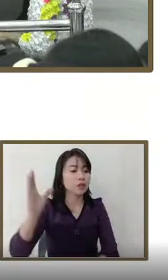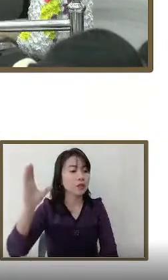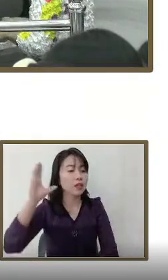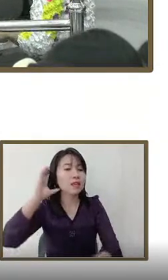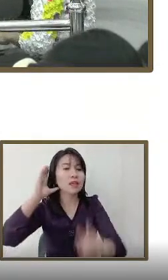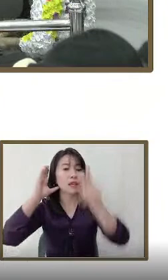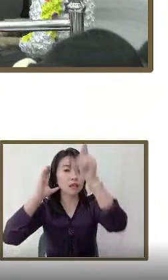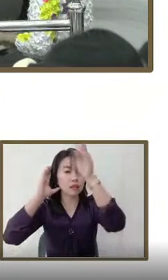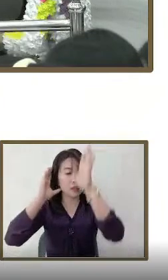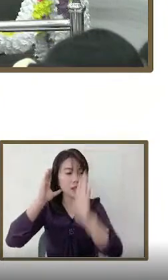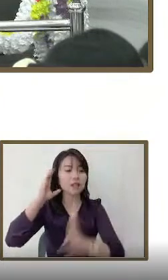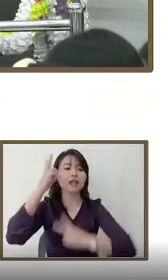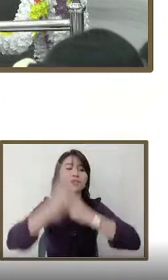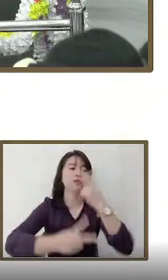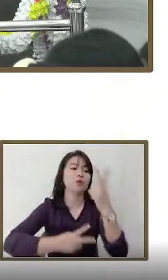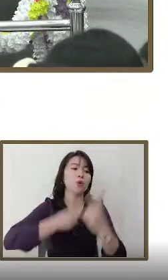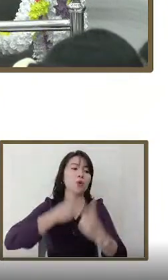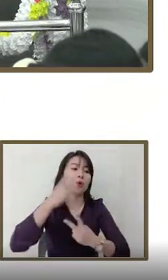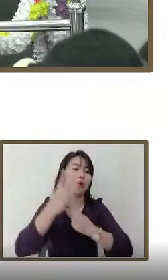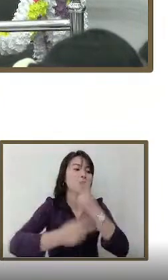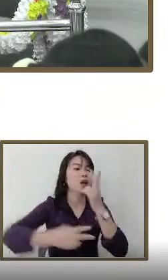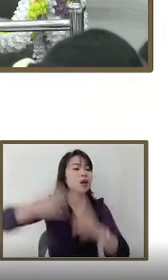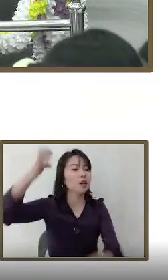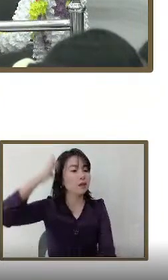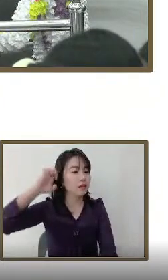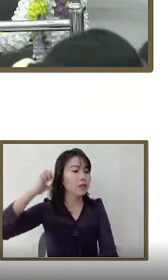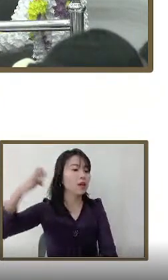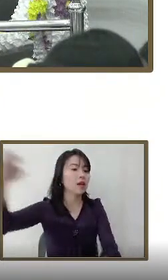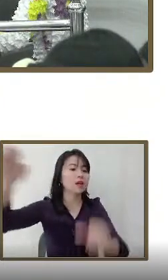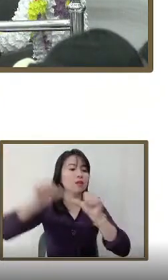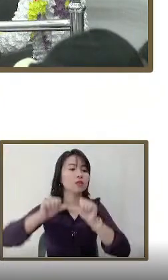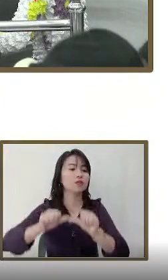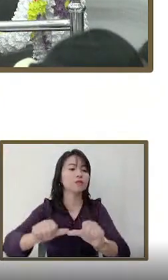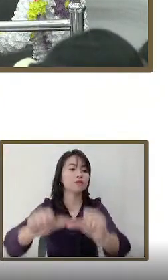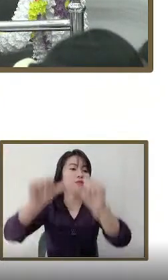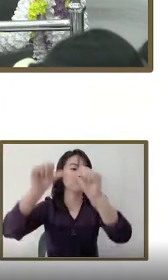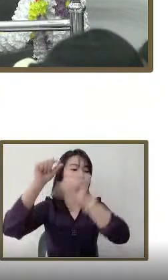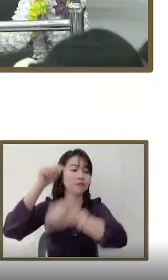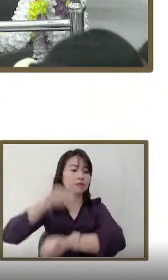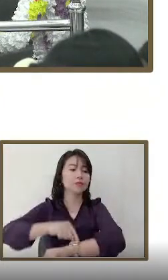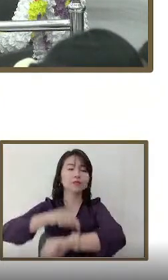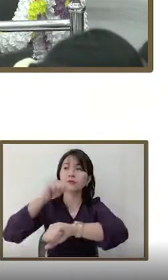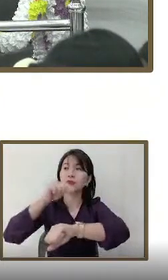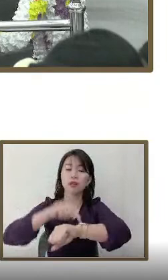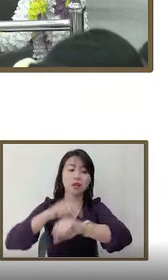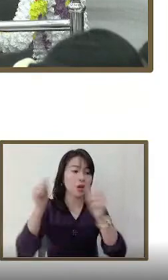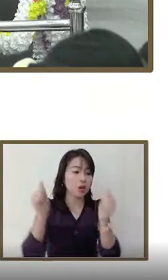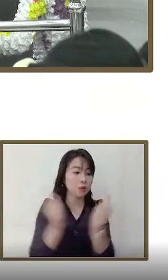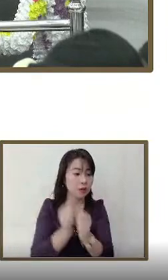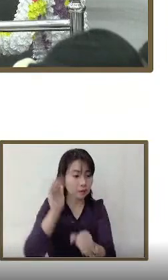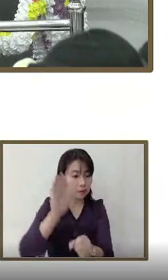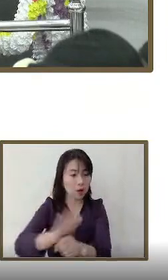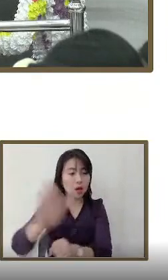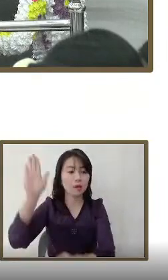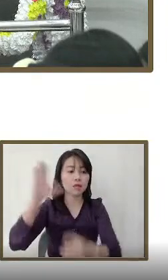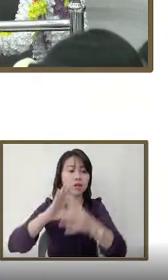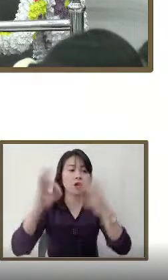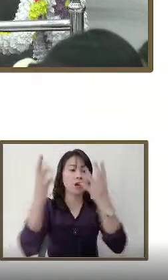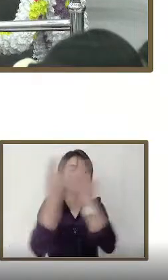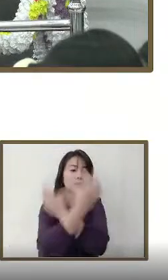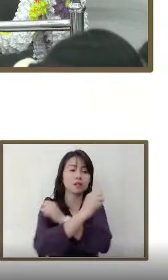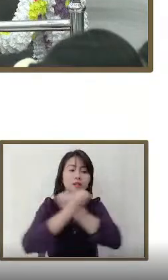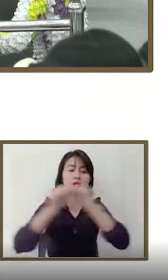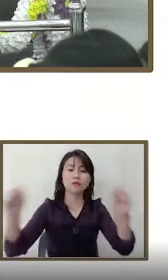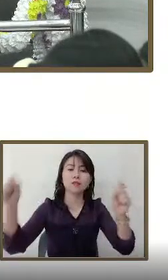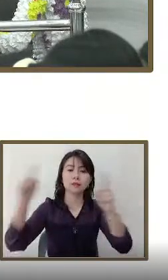you hear his voice re-echo o'er the ages with the promise